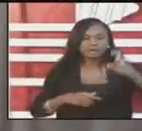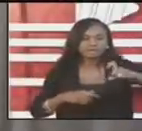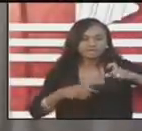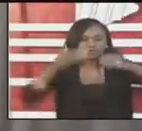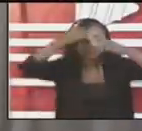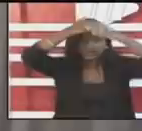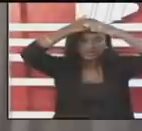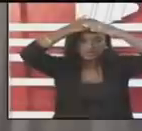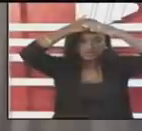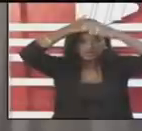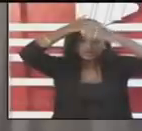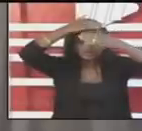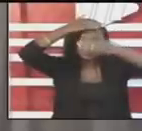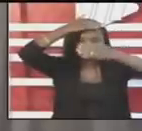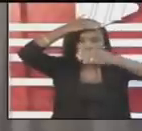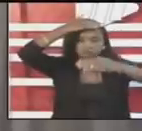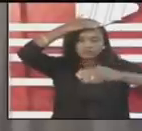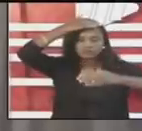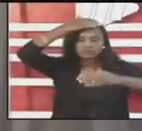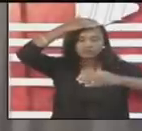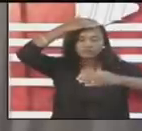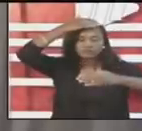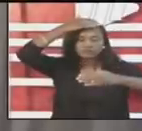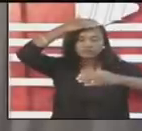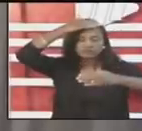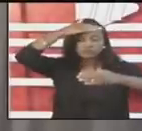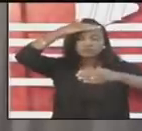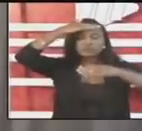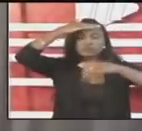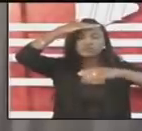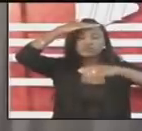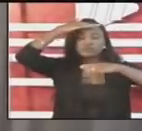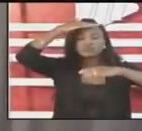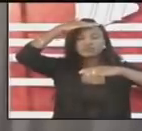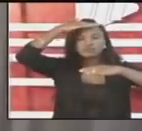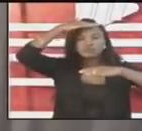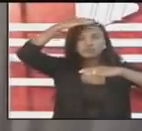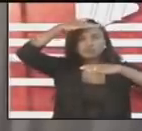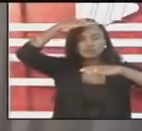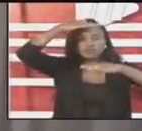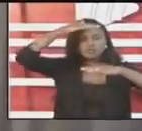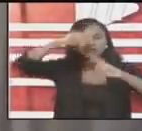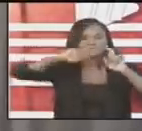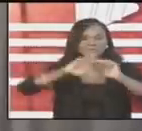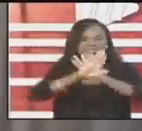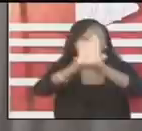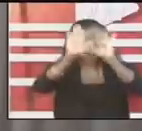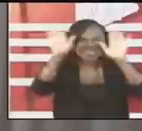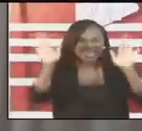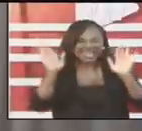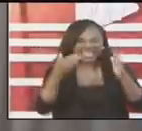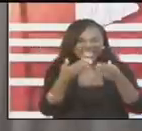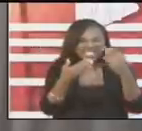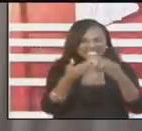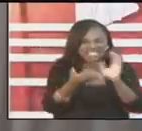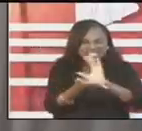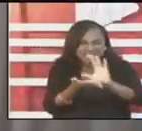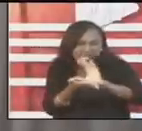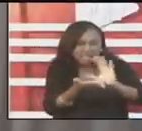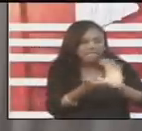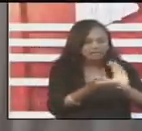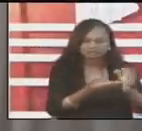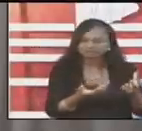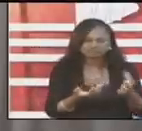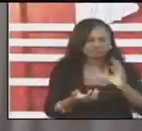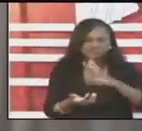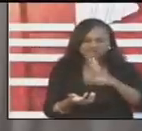and extend beyond the level, beyond your eyes on both sides. Be of a material that can be easily cleaned. So that's the important part of it. But they